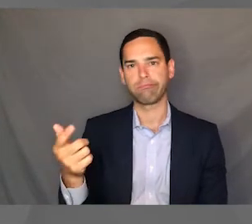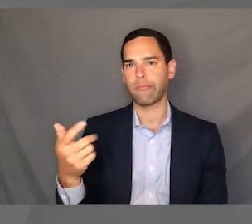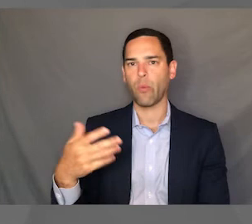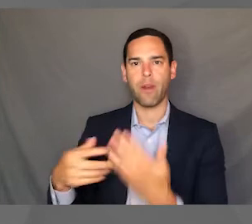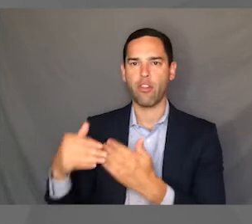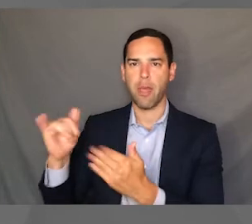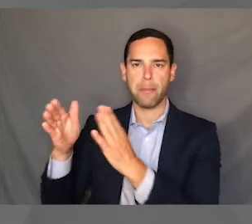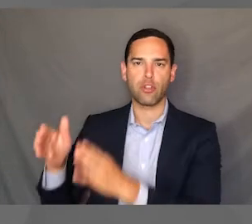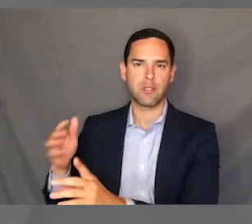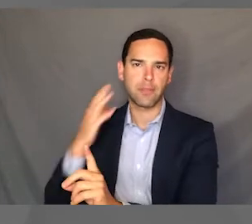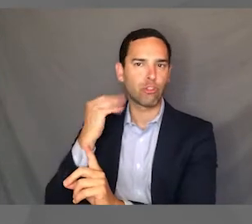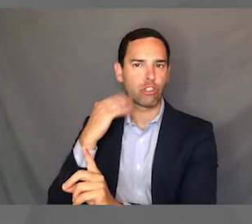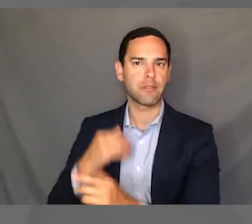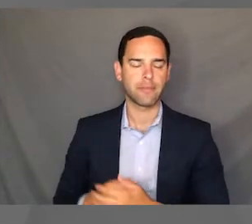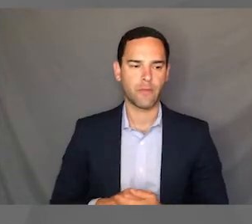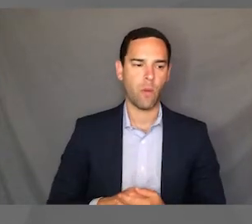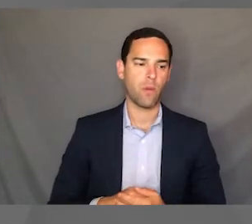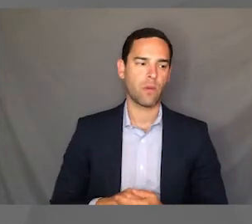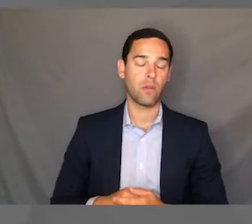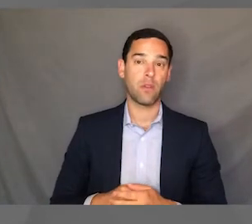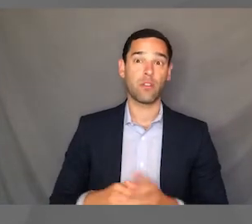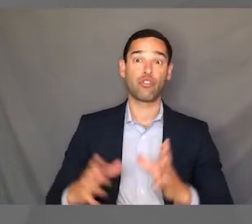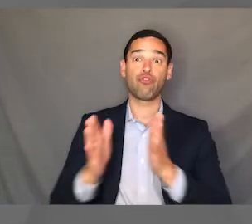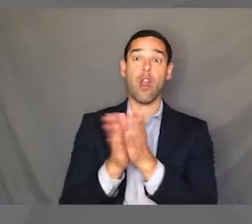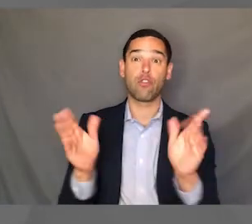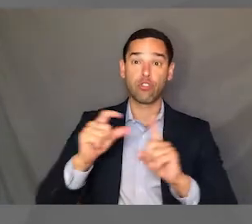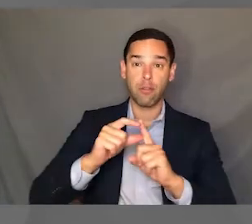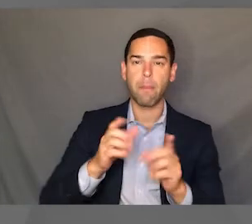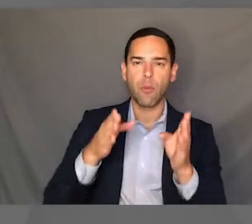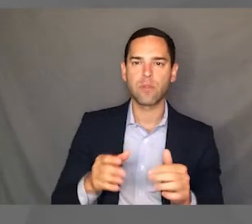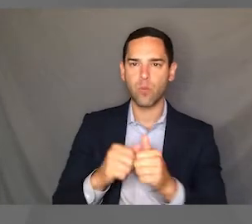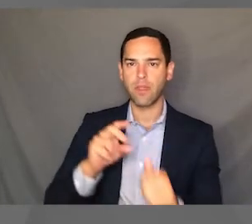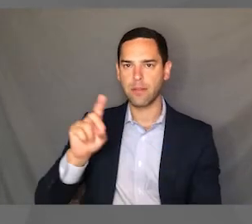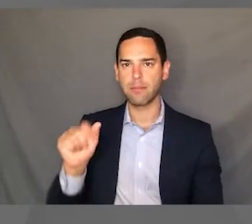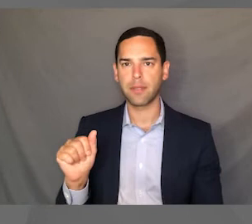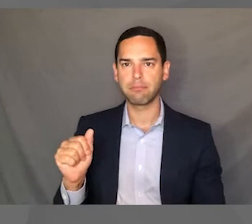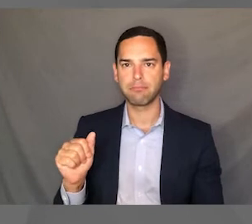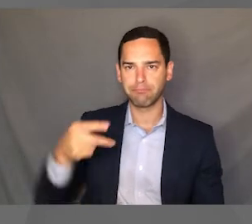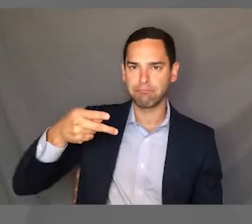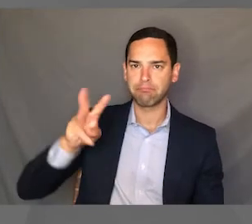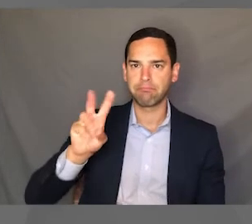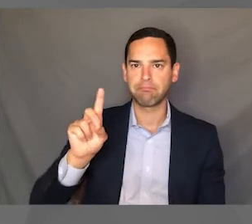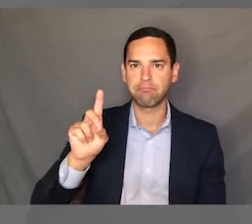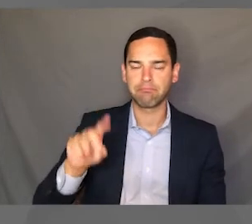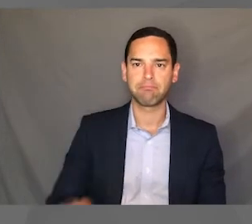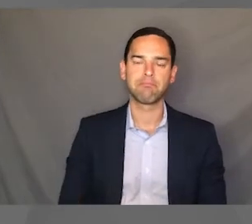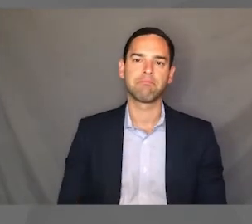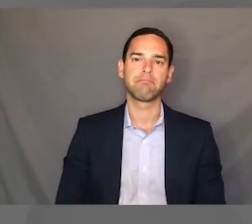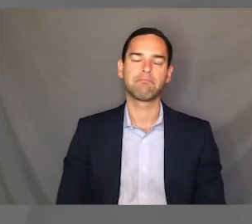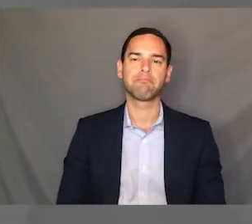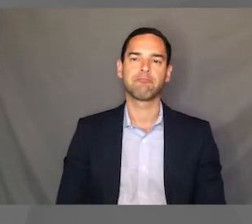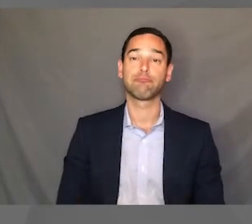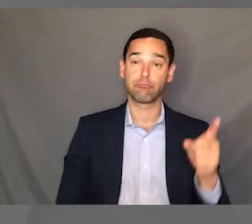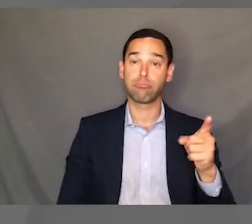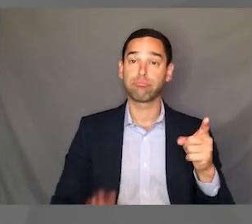catch-all is person with a disability. If you don't get specific, person with a disability. To use Brian as an